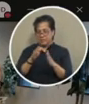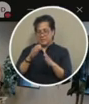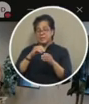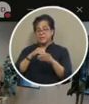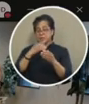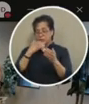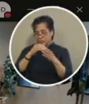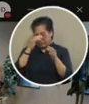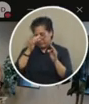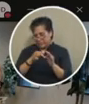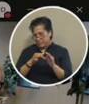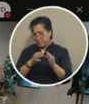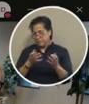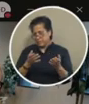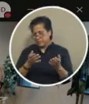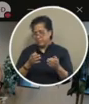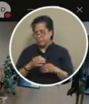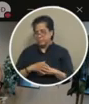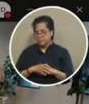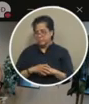faith?